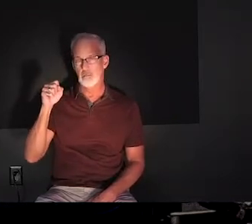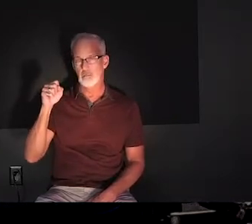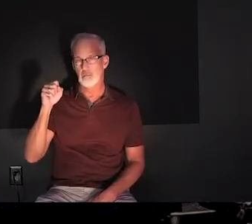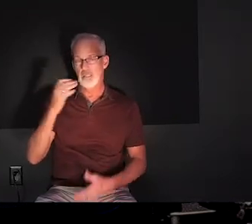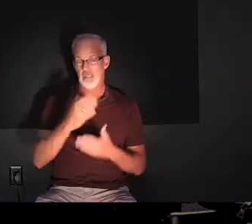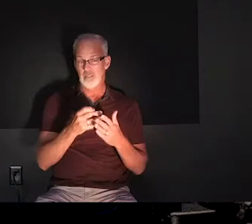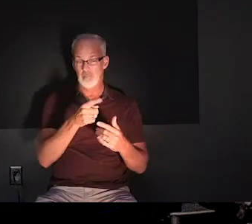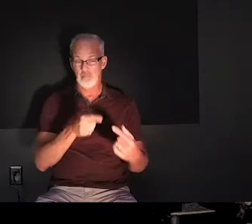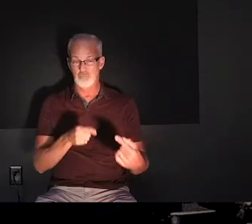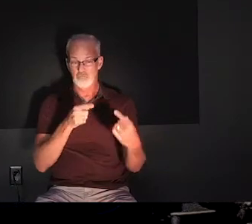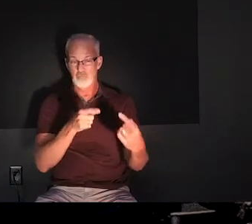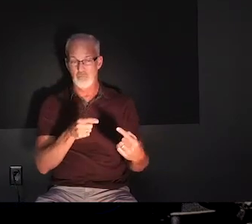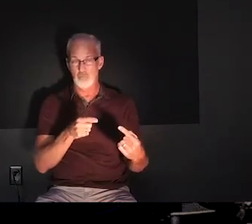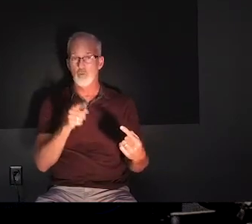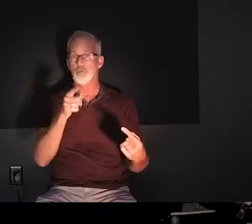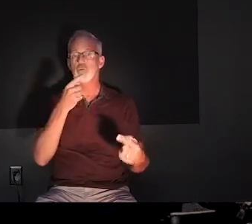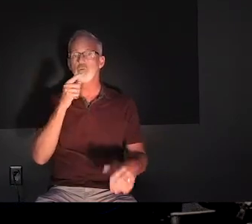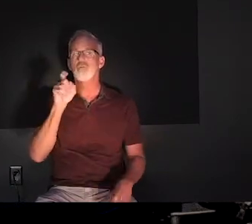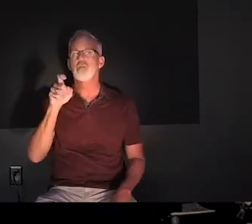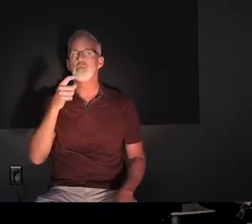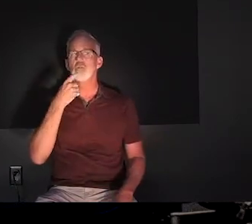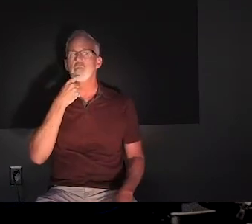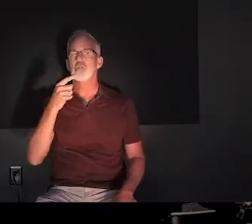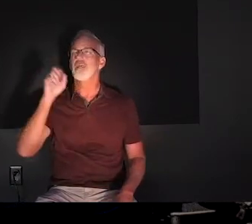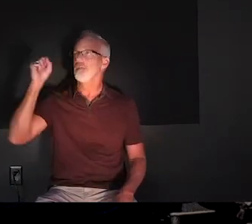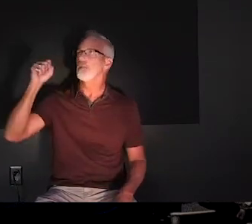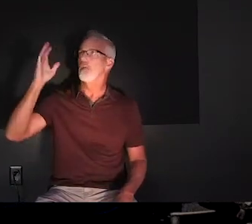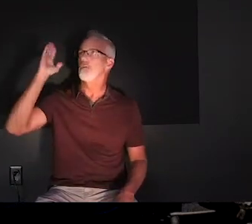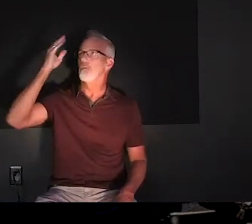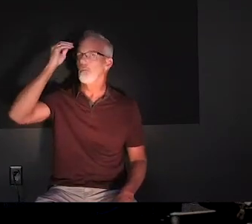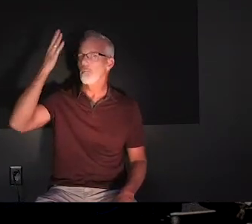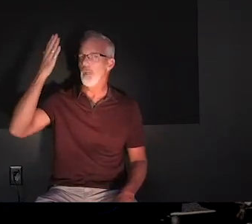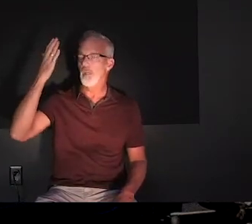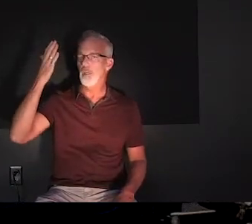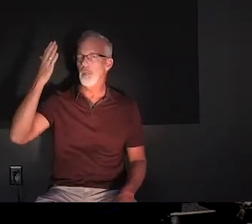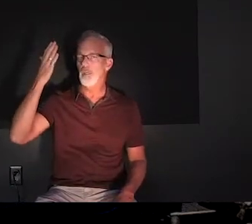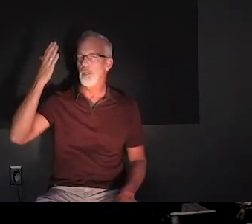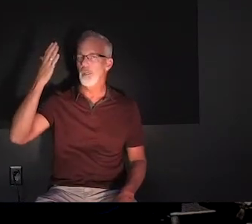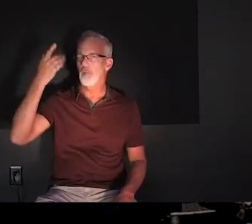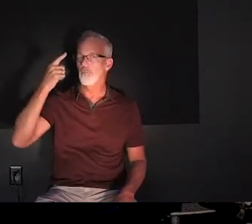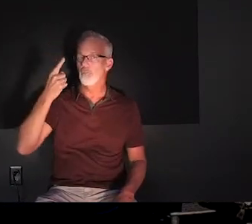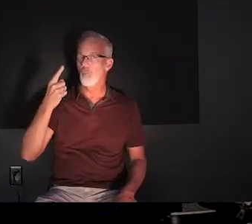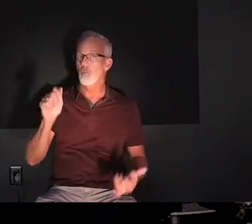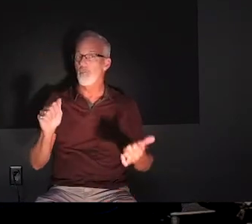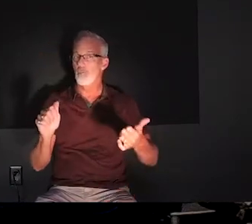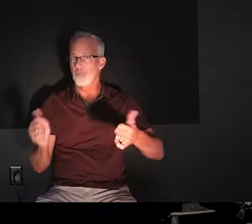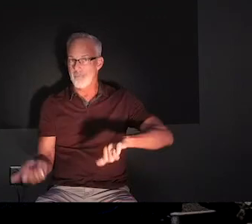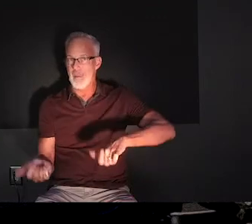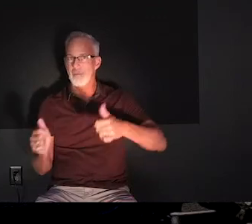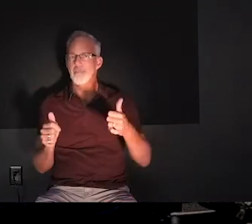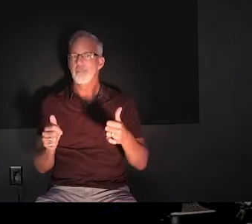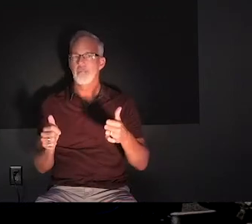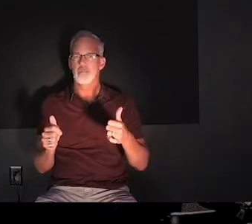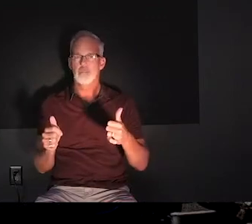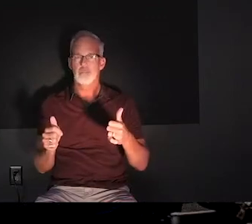You need to put your yes on the table when it comes to baptism. You know